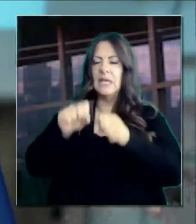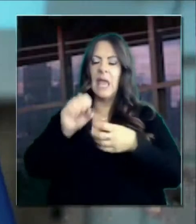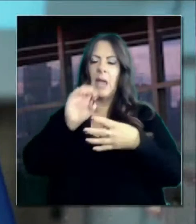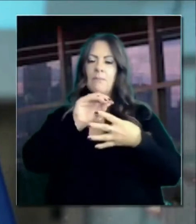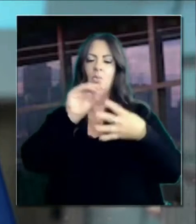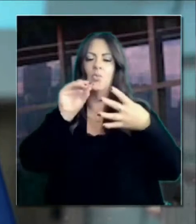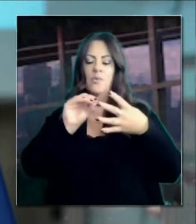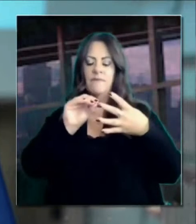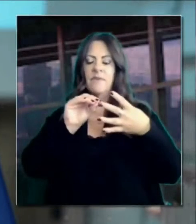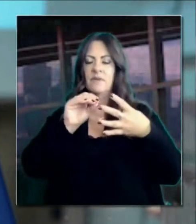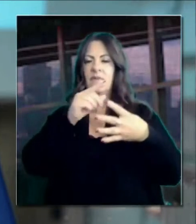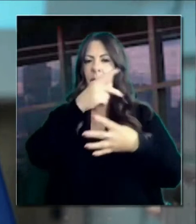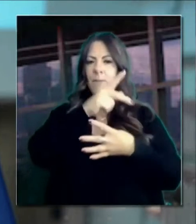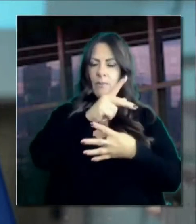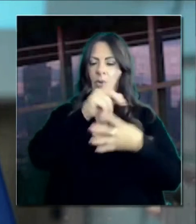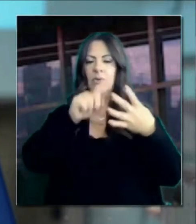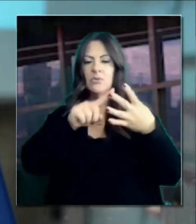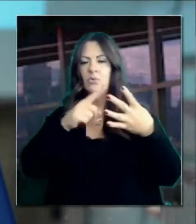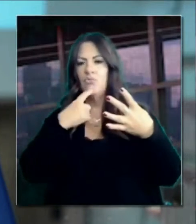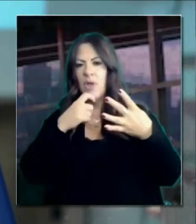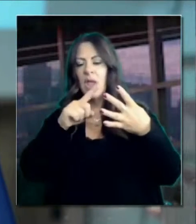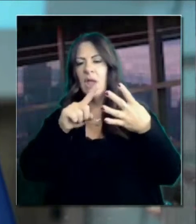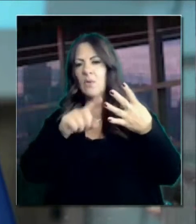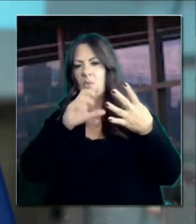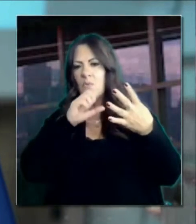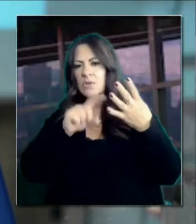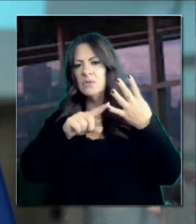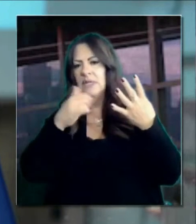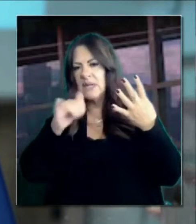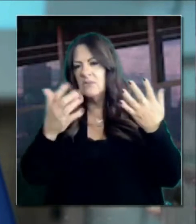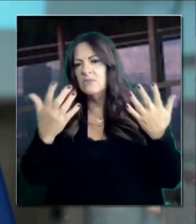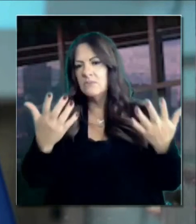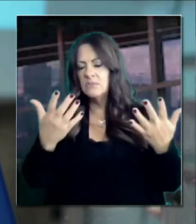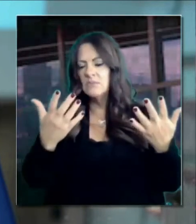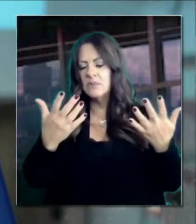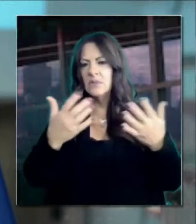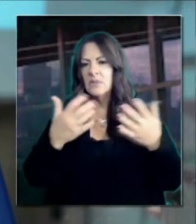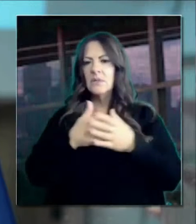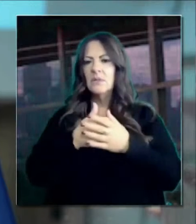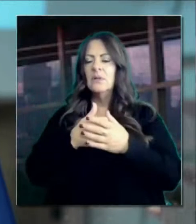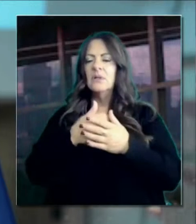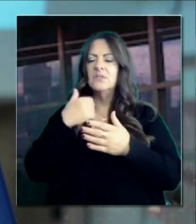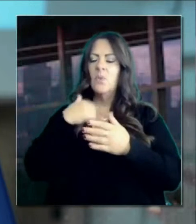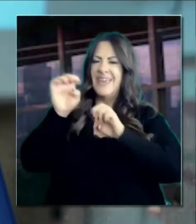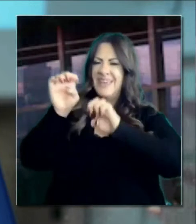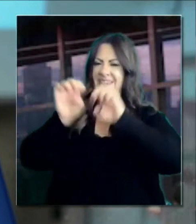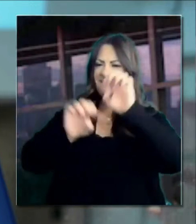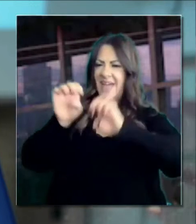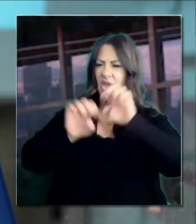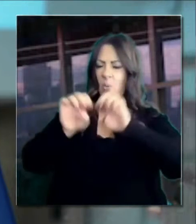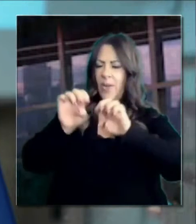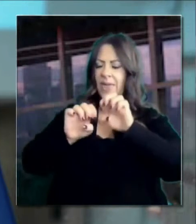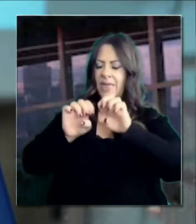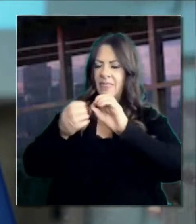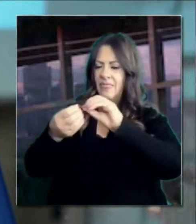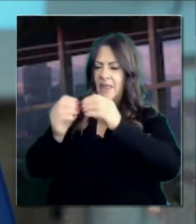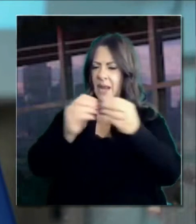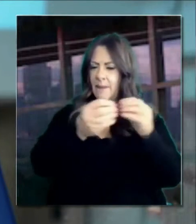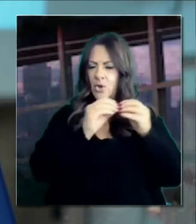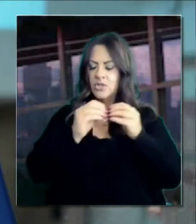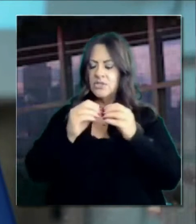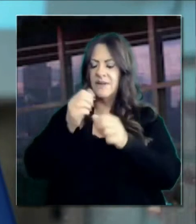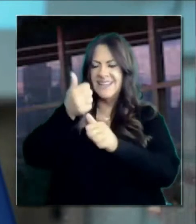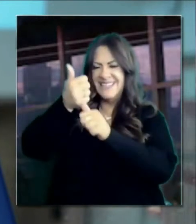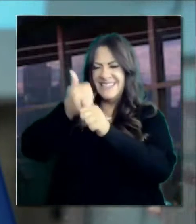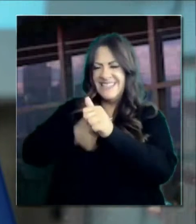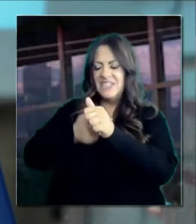that to predict, not so much to predict, but to evaluate how prepared a county is to move into